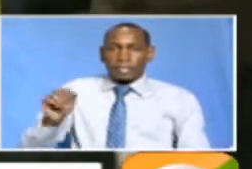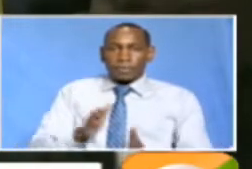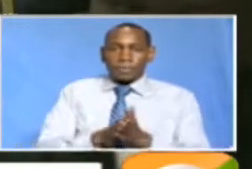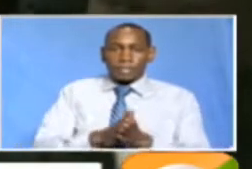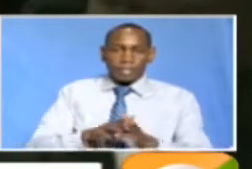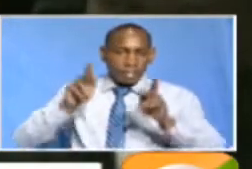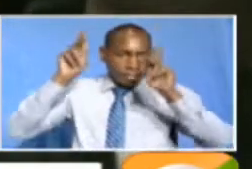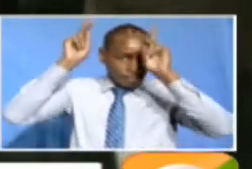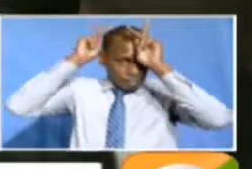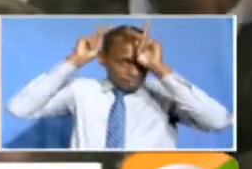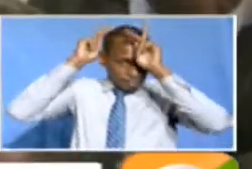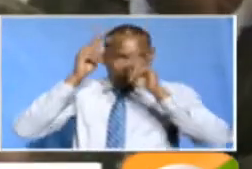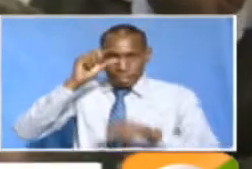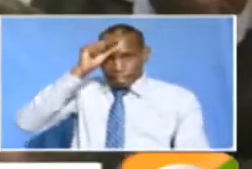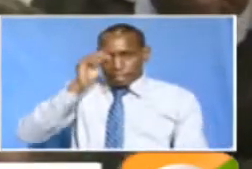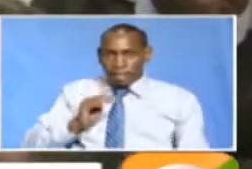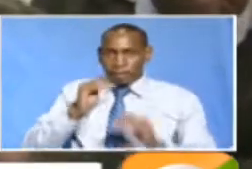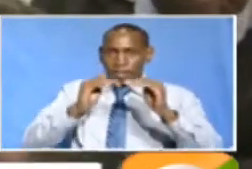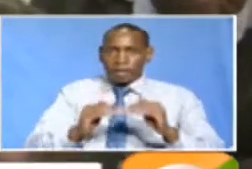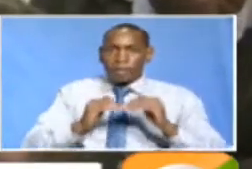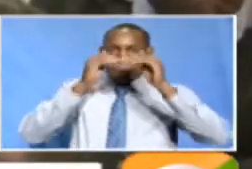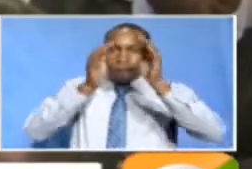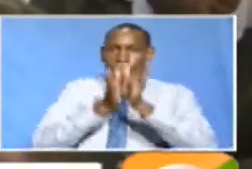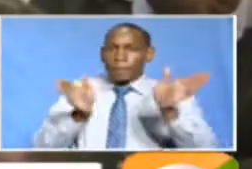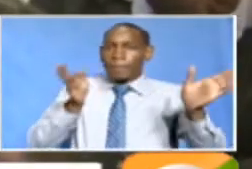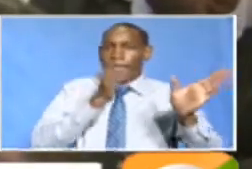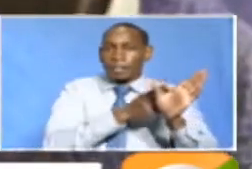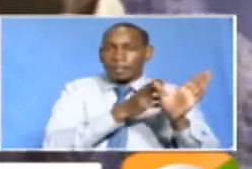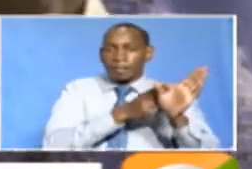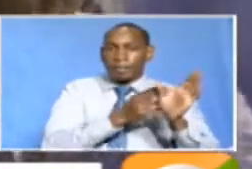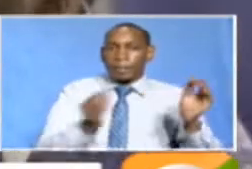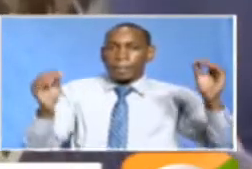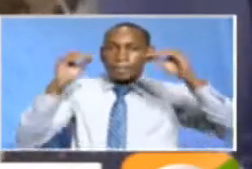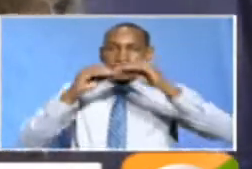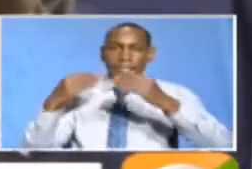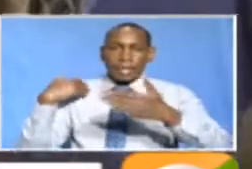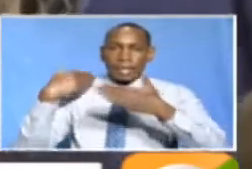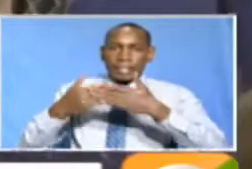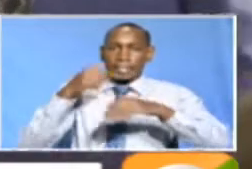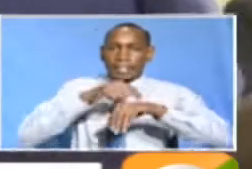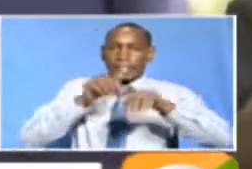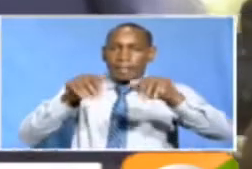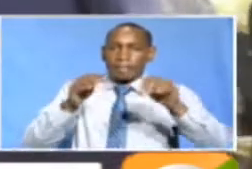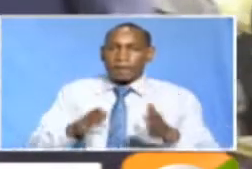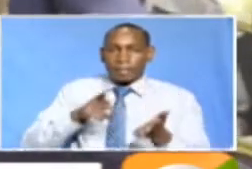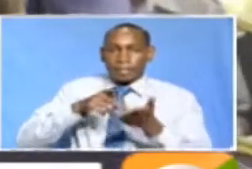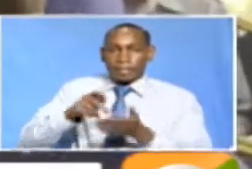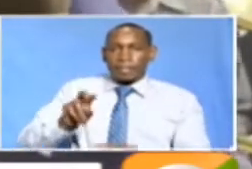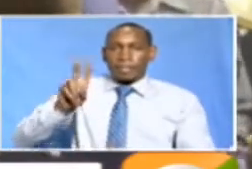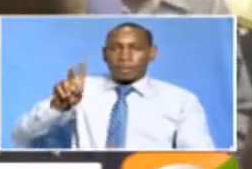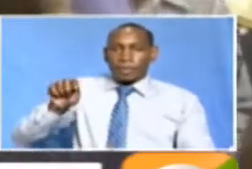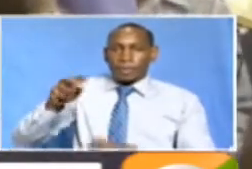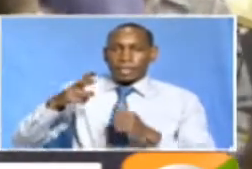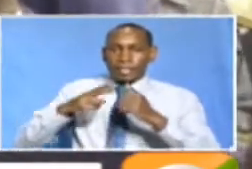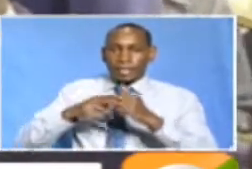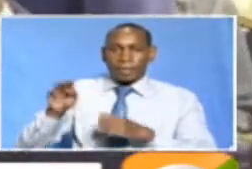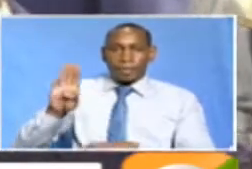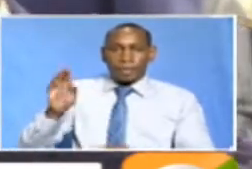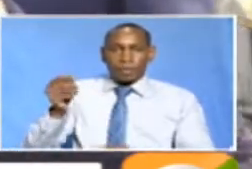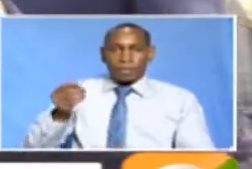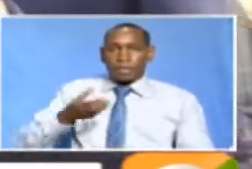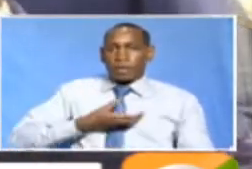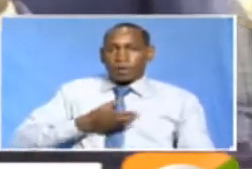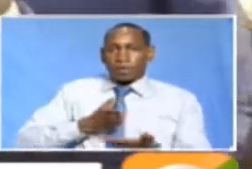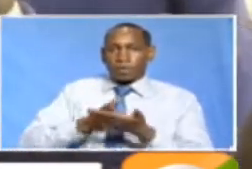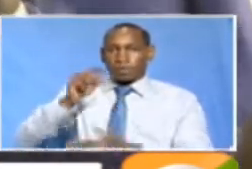Governor Wycliffe Oparanya, postponed its public participation forums until farmers are paid the 2.7 billion shillings owed to them